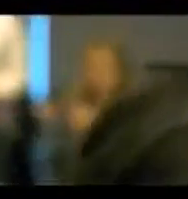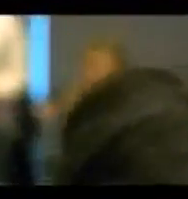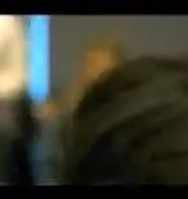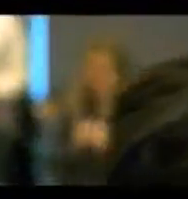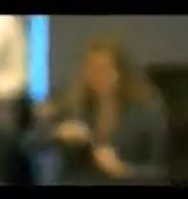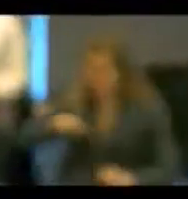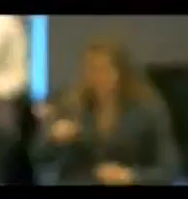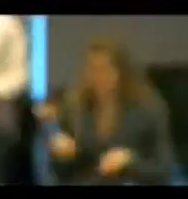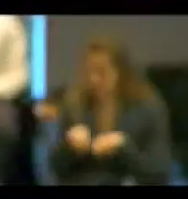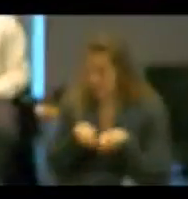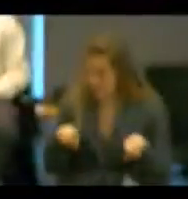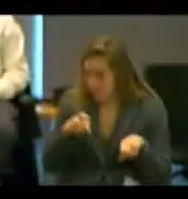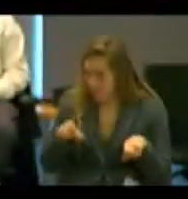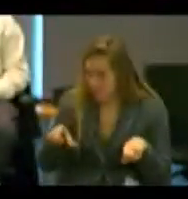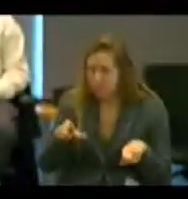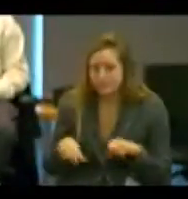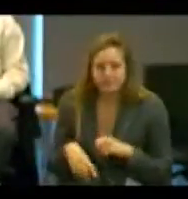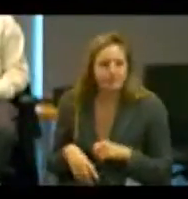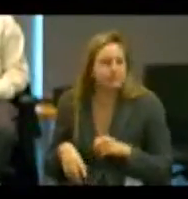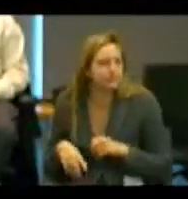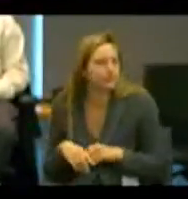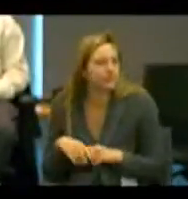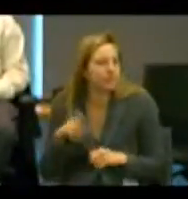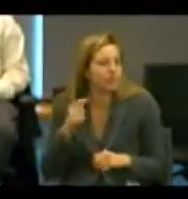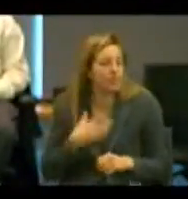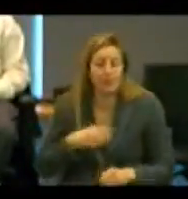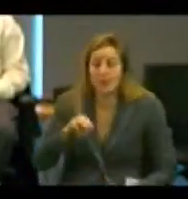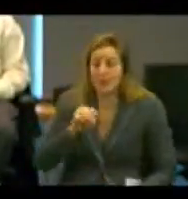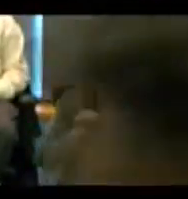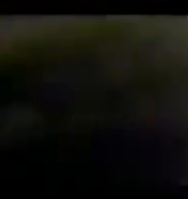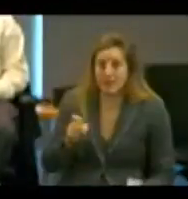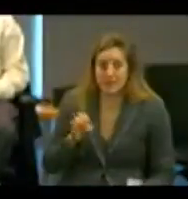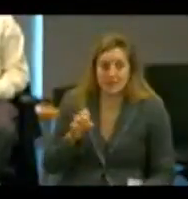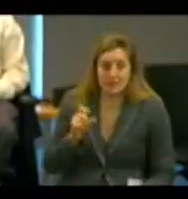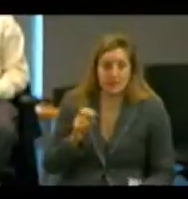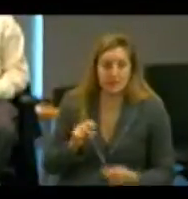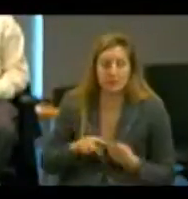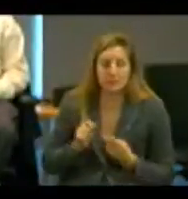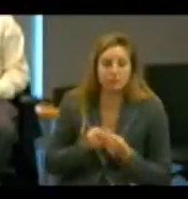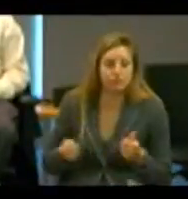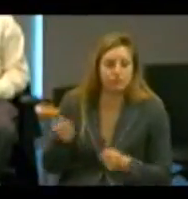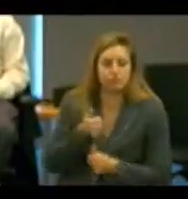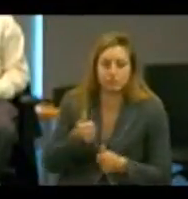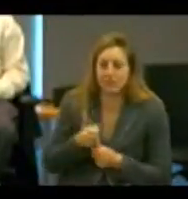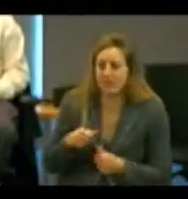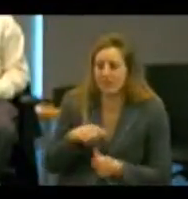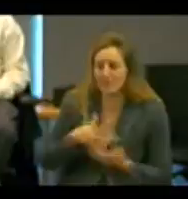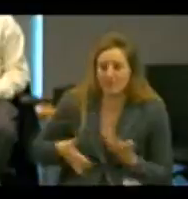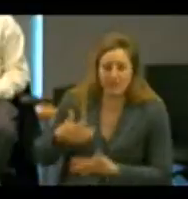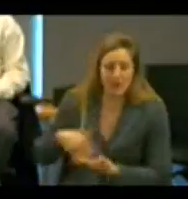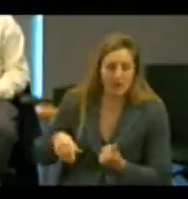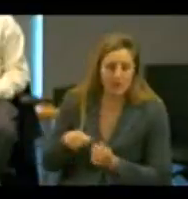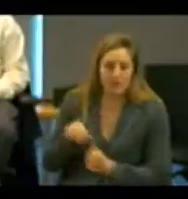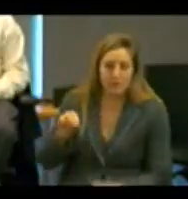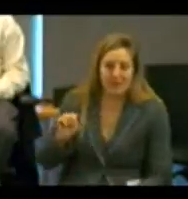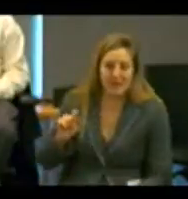which they speak, our panelists are Max Eden, Senior Fellow at the Manhattan Institute, Dan Lowson, Director of the Center for Civil Rights